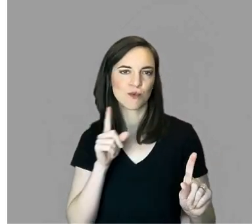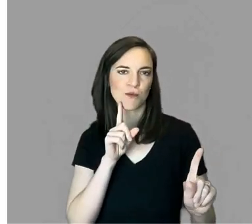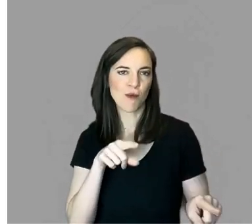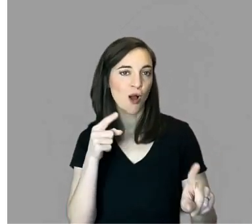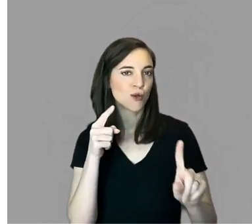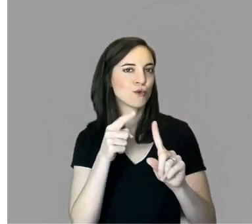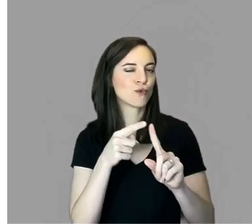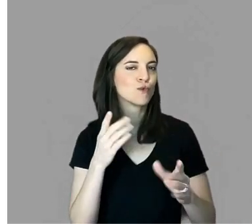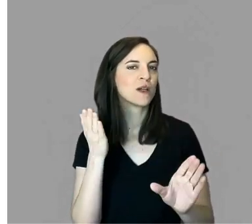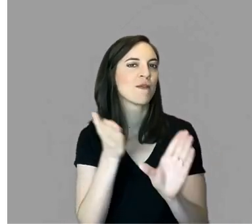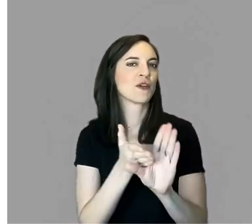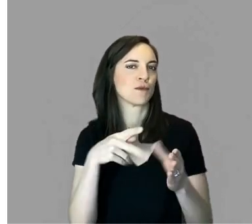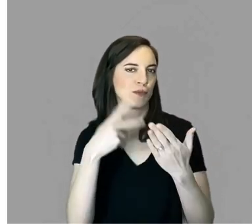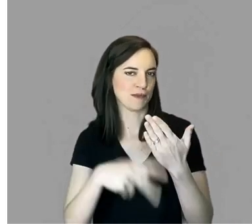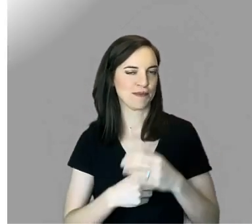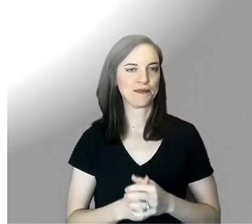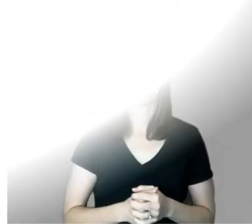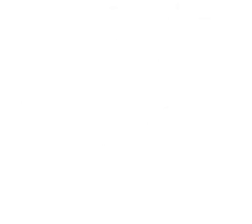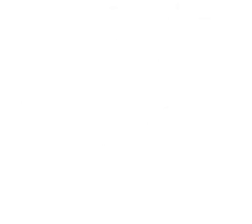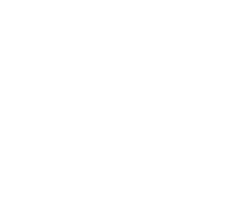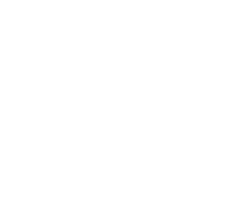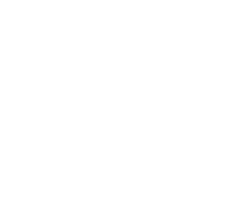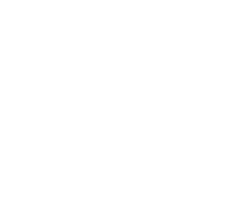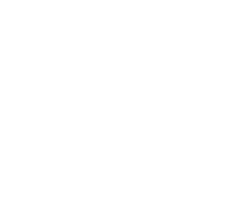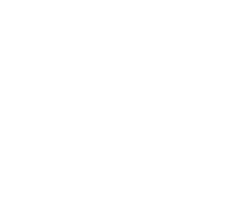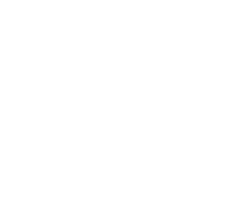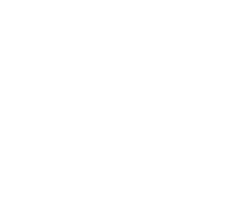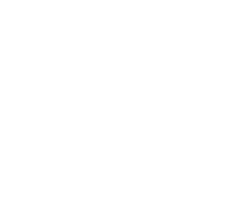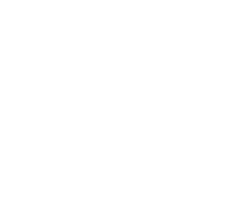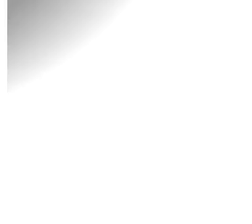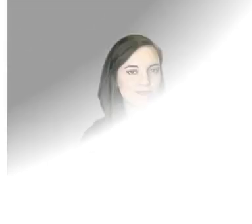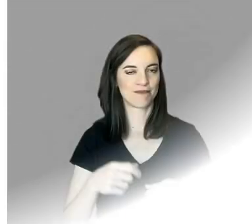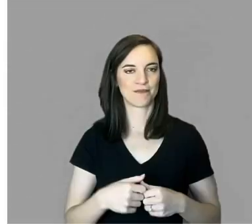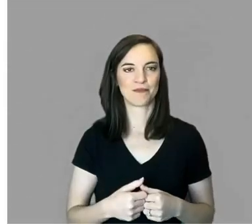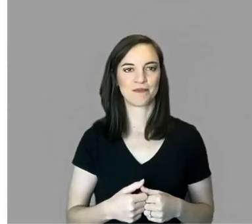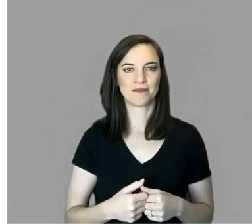Problem Solving Response to Intervention Project.